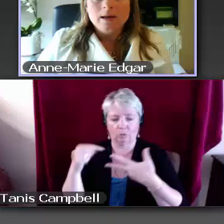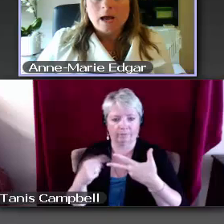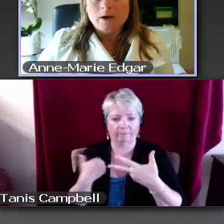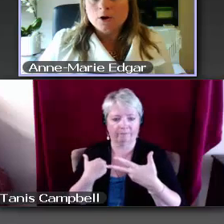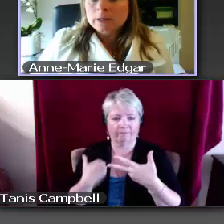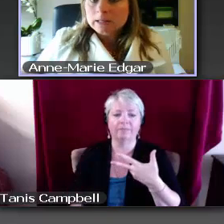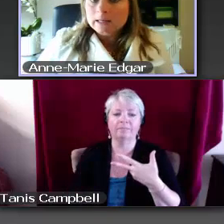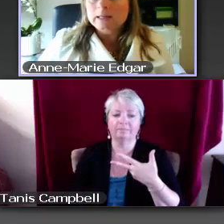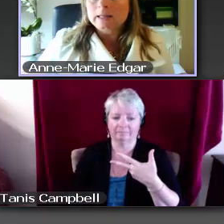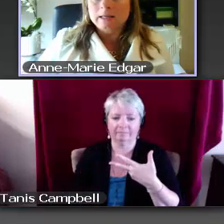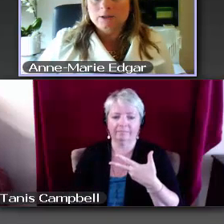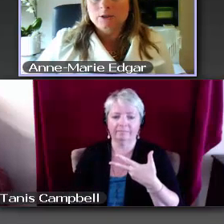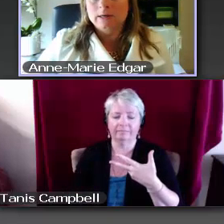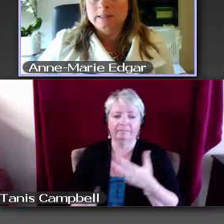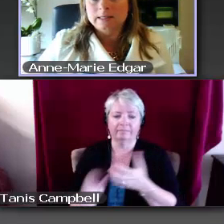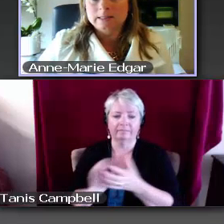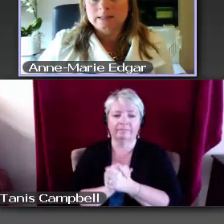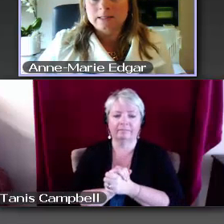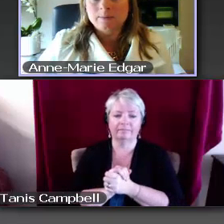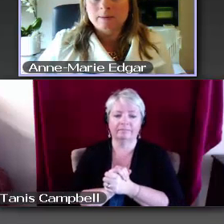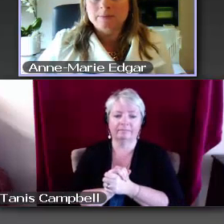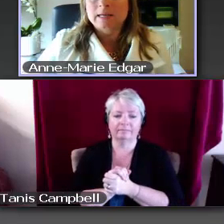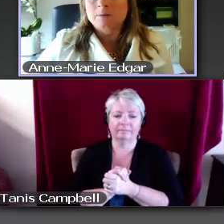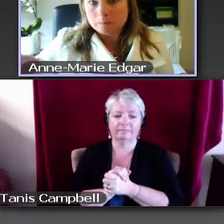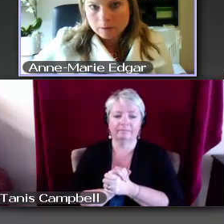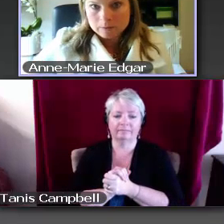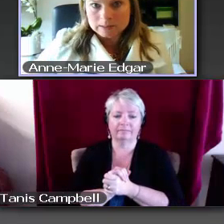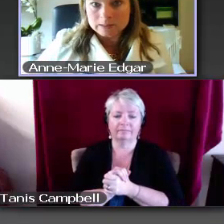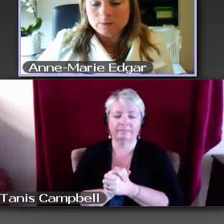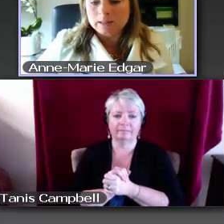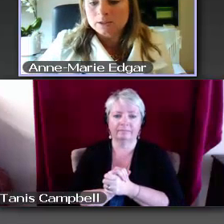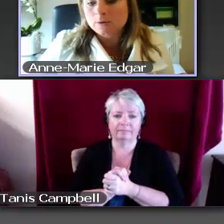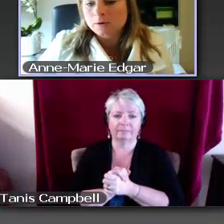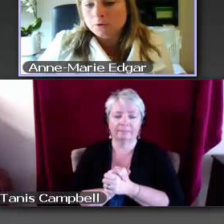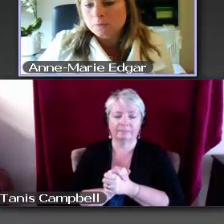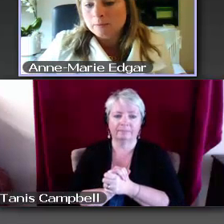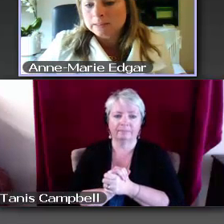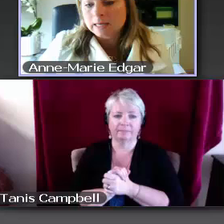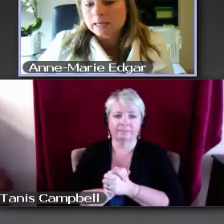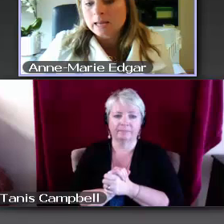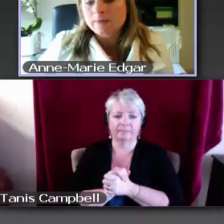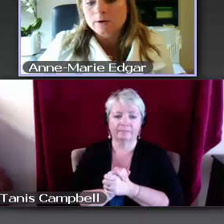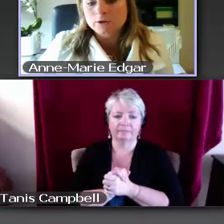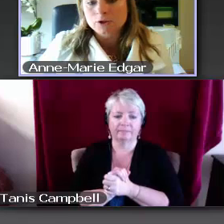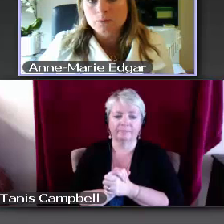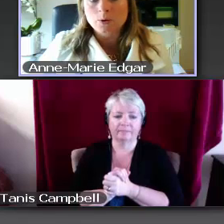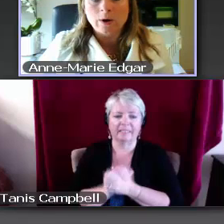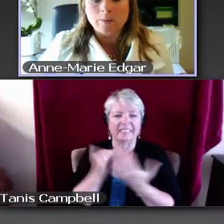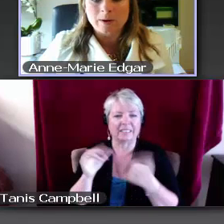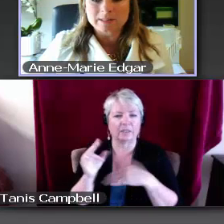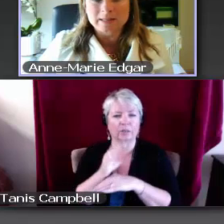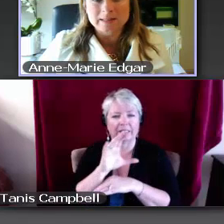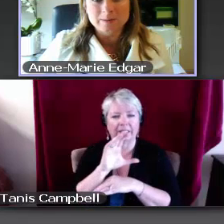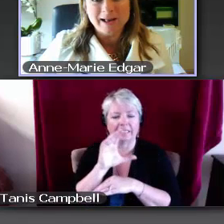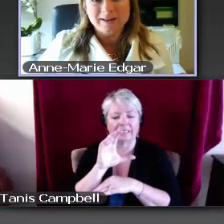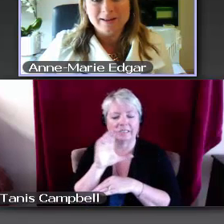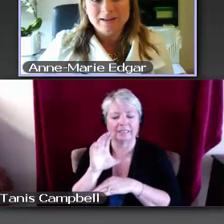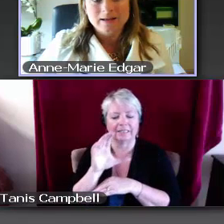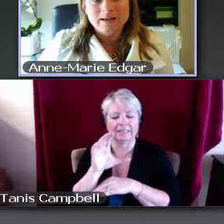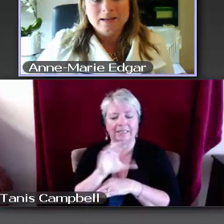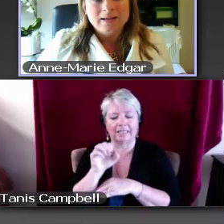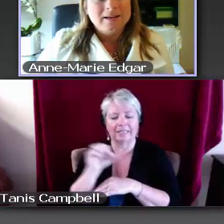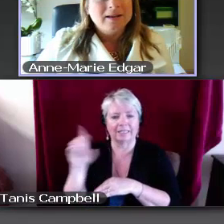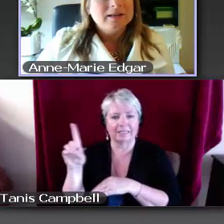makeachangecanada.com, currently leading to our CSSD website, but will soon lead to our new website, and then our 2 program websites as